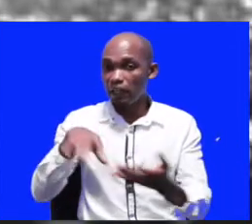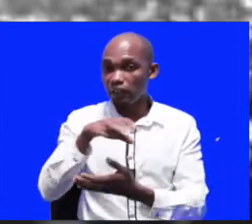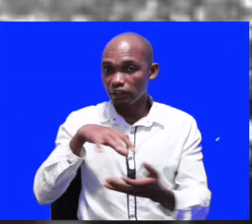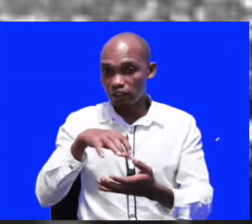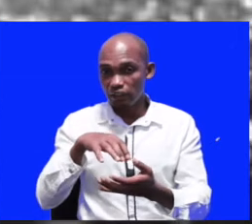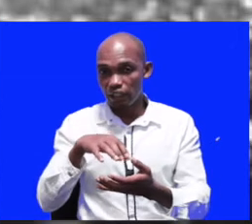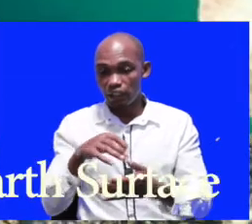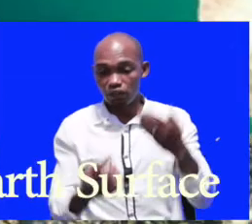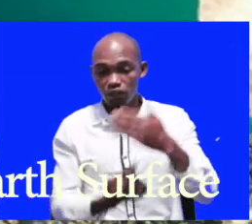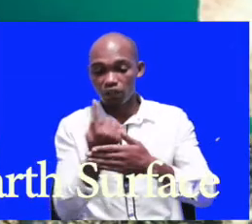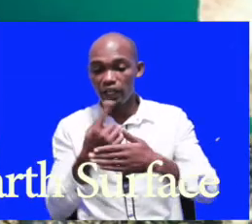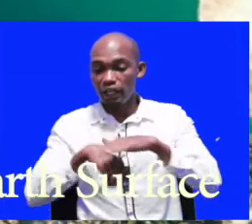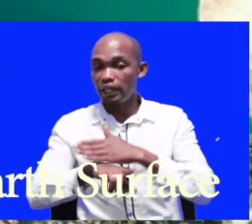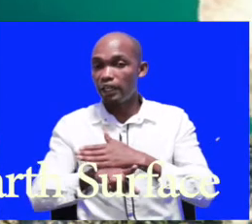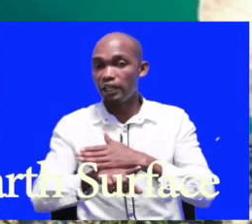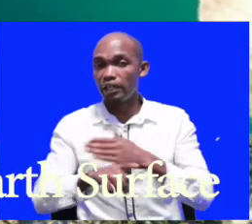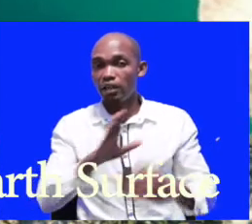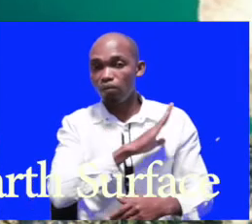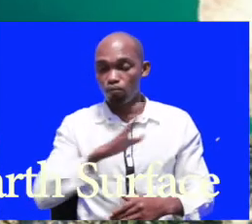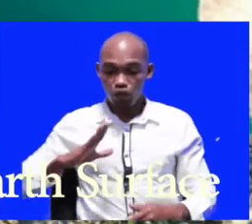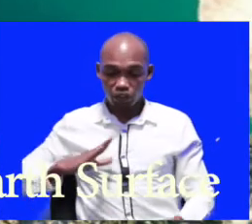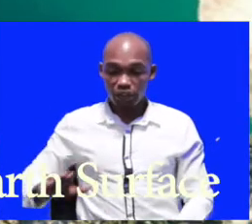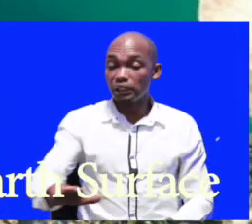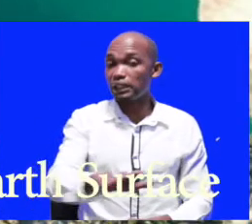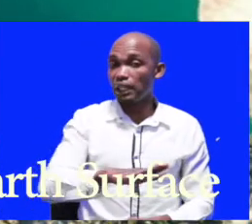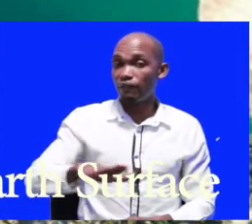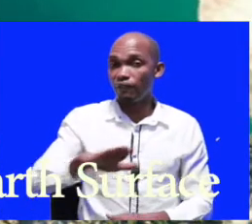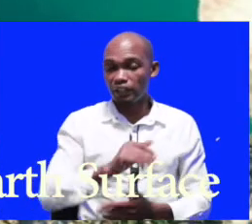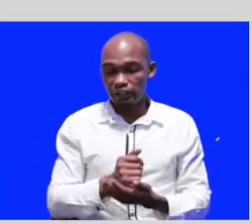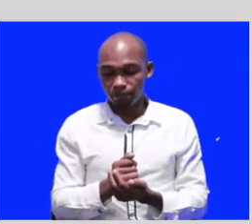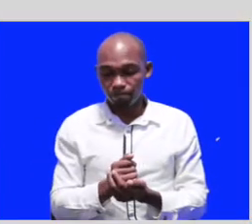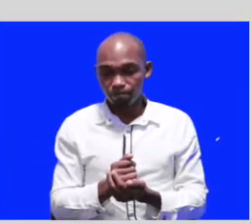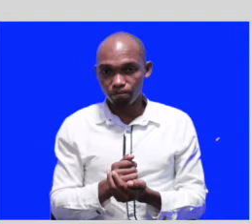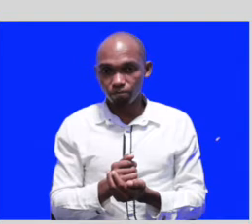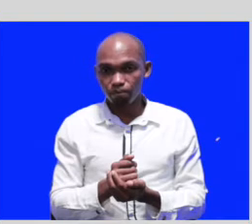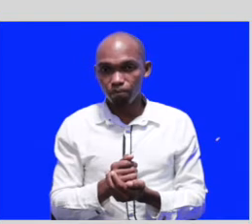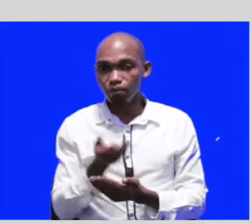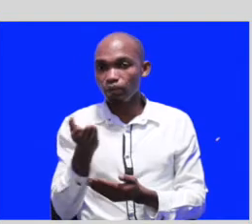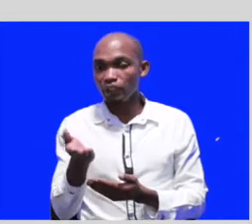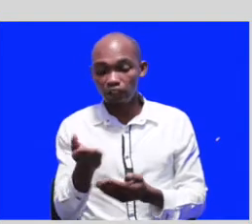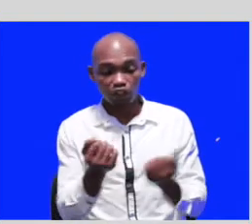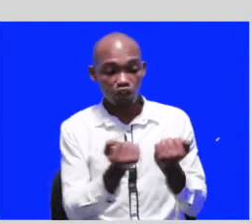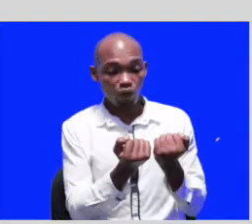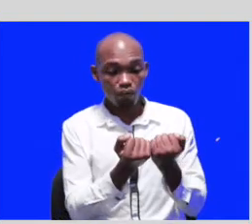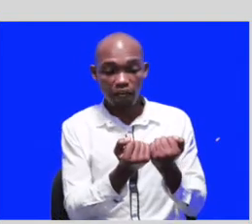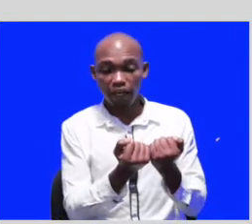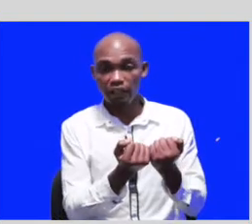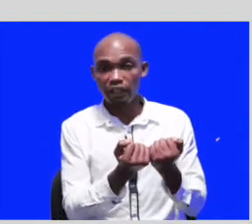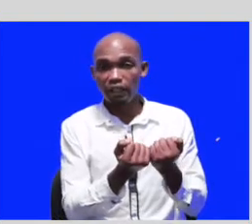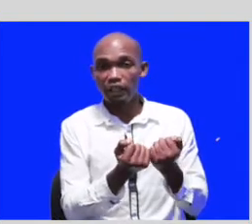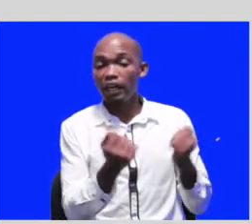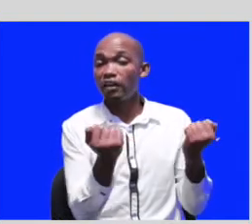that accumulated in the water bodies on the Earth's surface. The simple compounds combined to